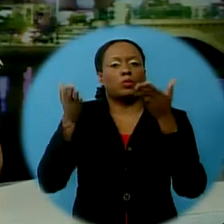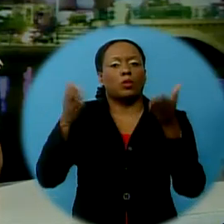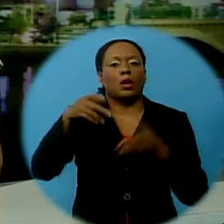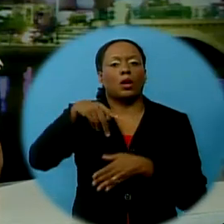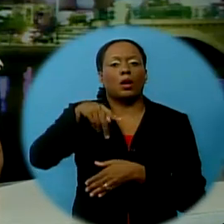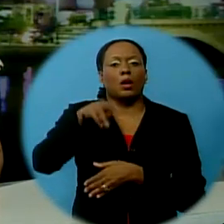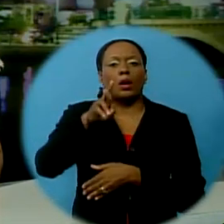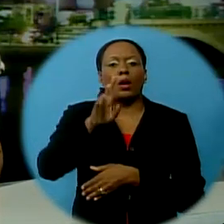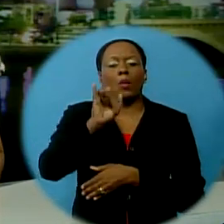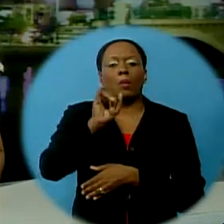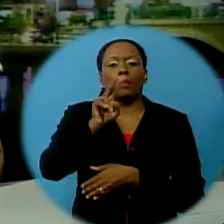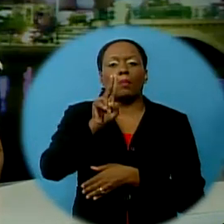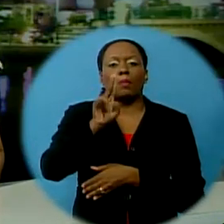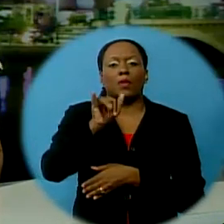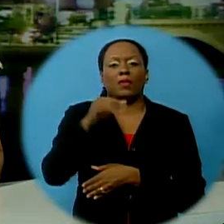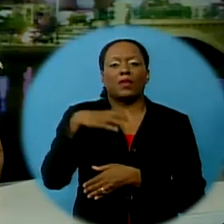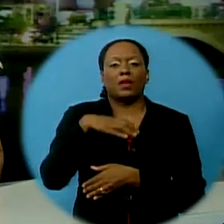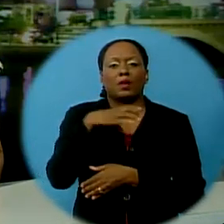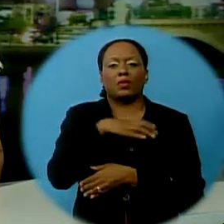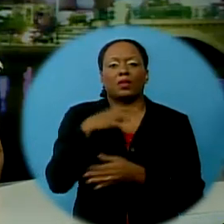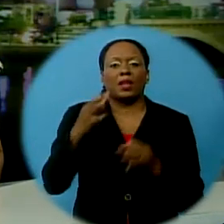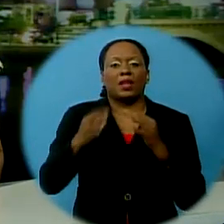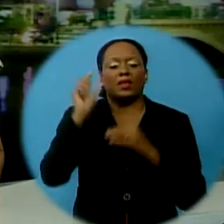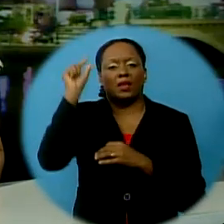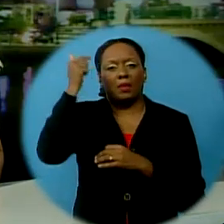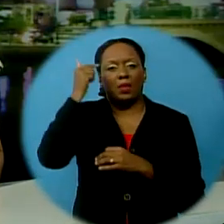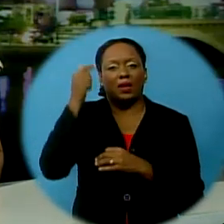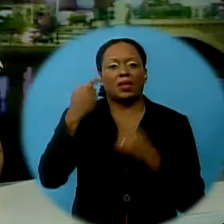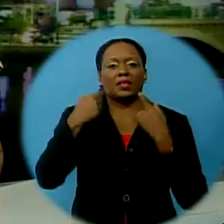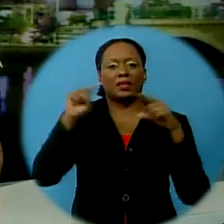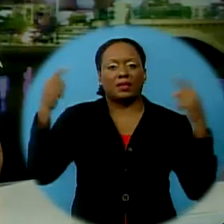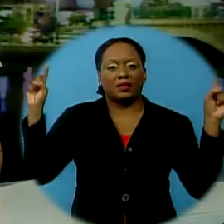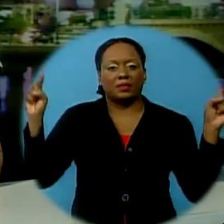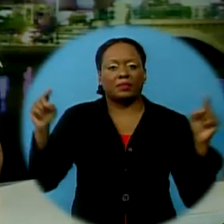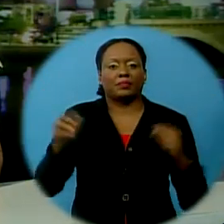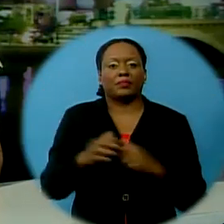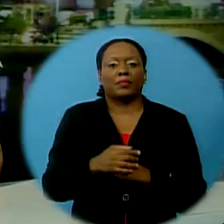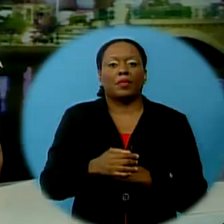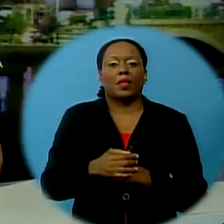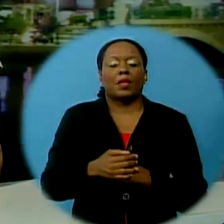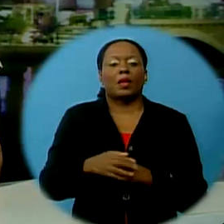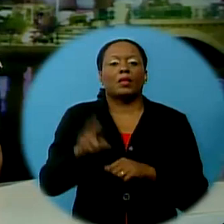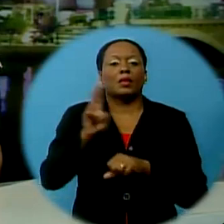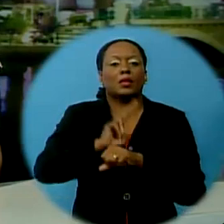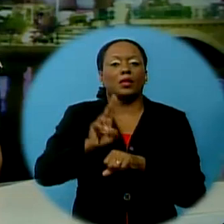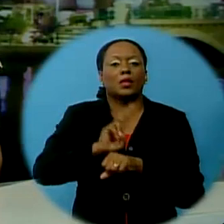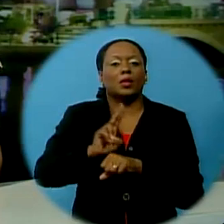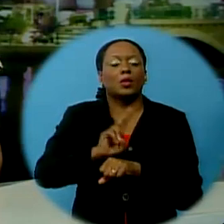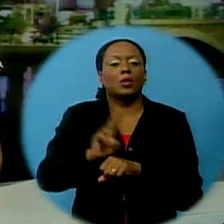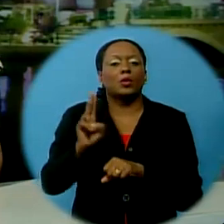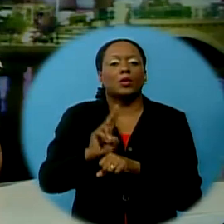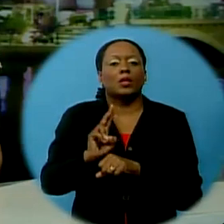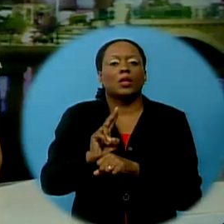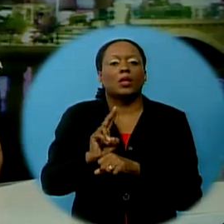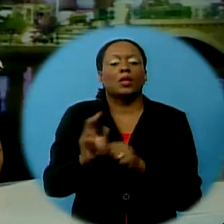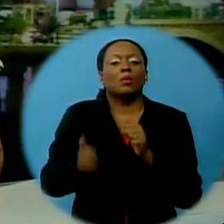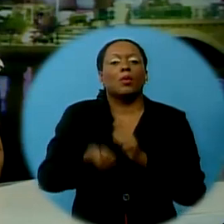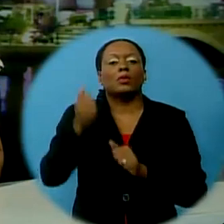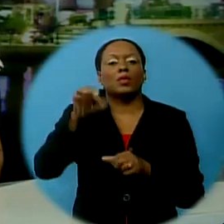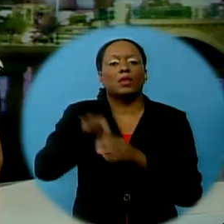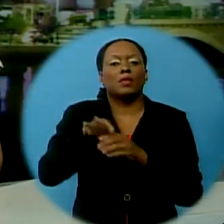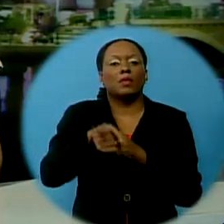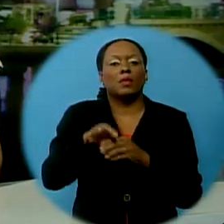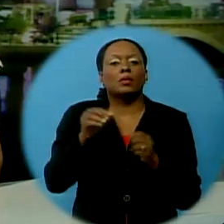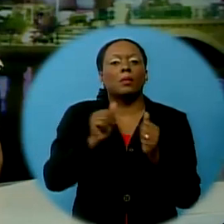if the government is successful in the Senate. The Portia Simpson-Miller administration used its majority in the House of Assembly